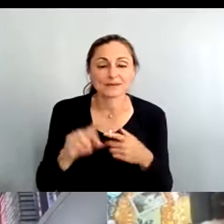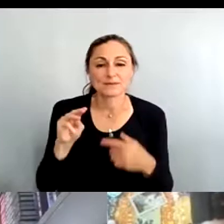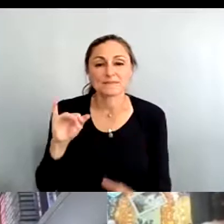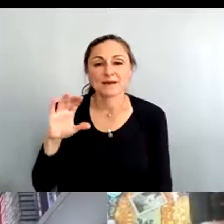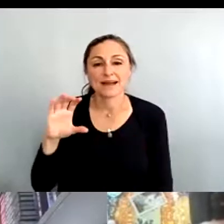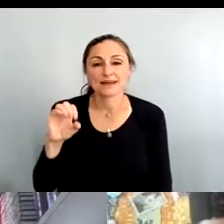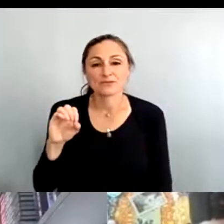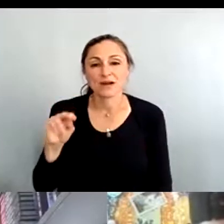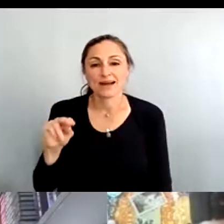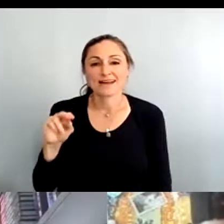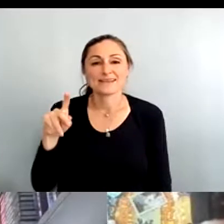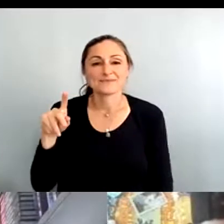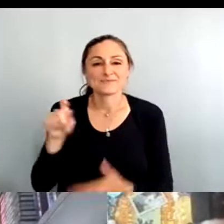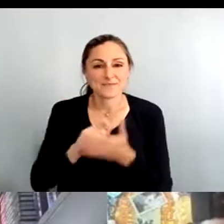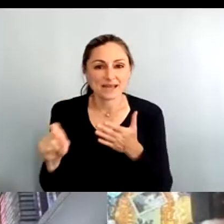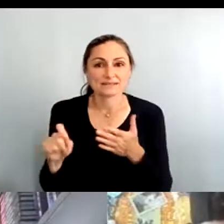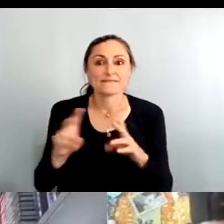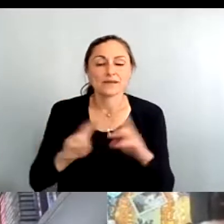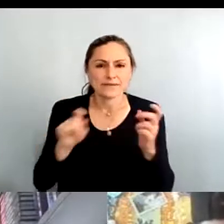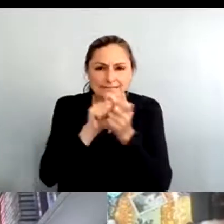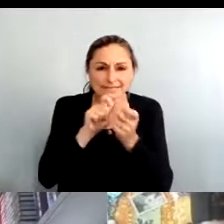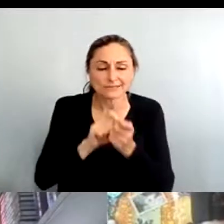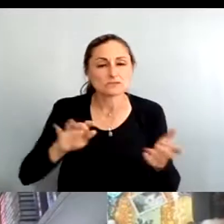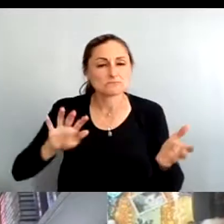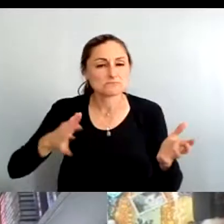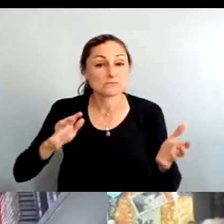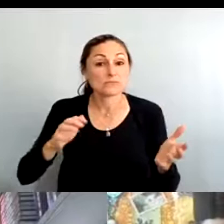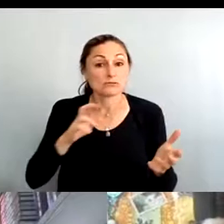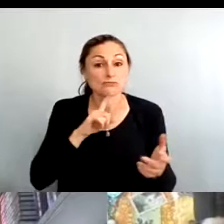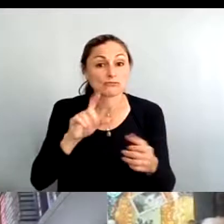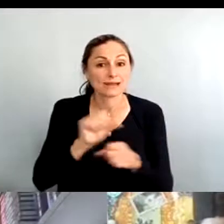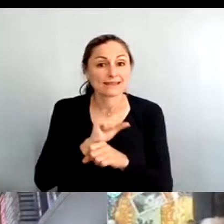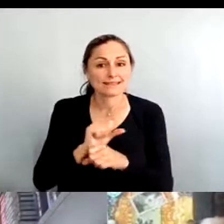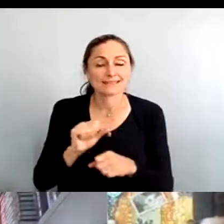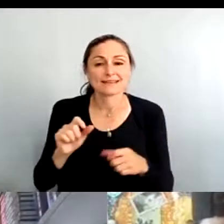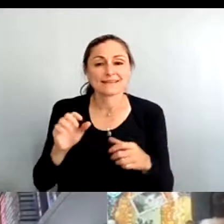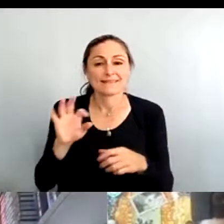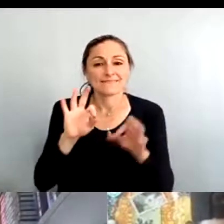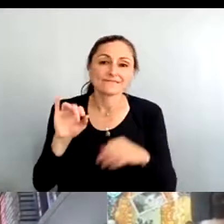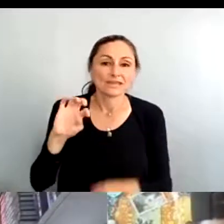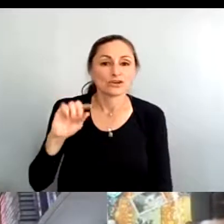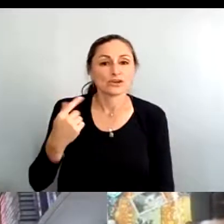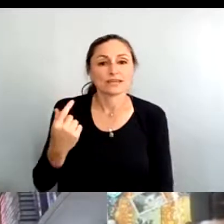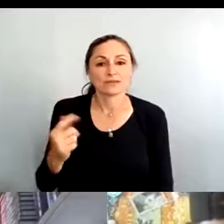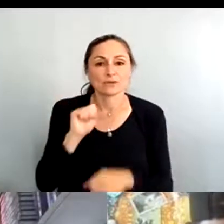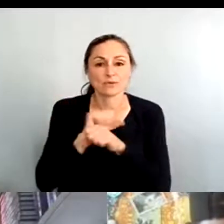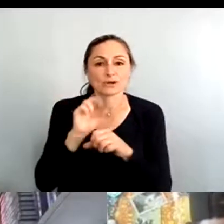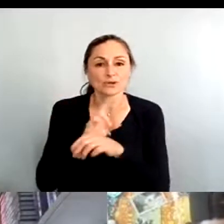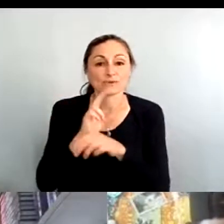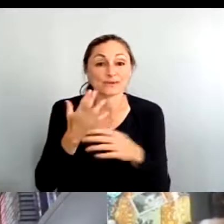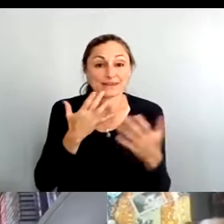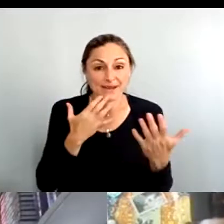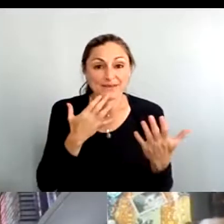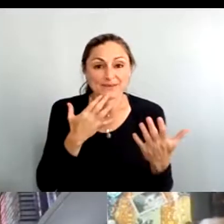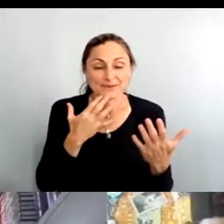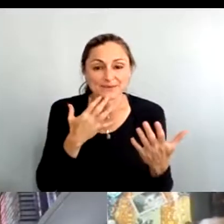very detailed, kind of realistic or semi-realistic figurative work using color.